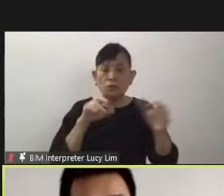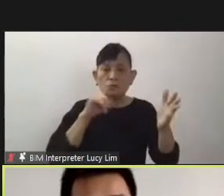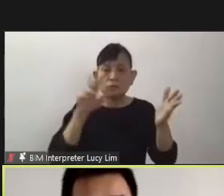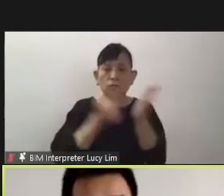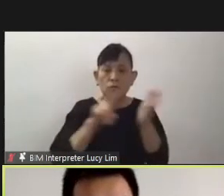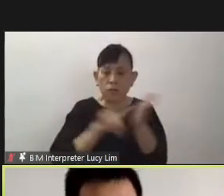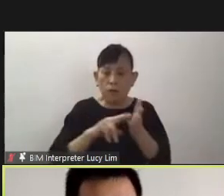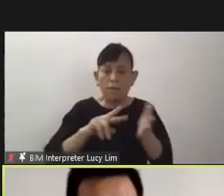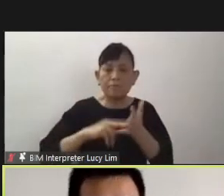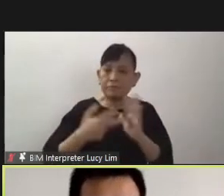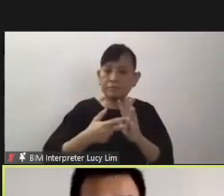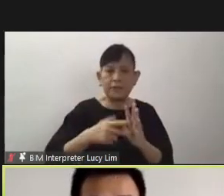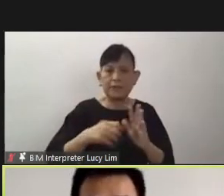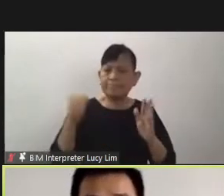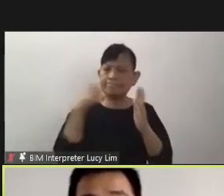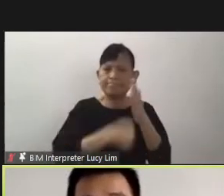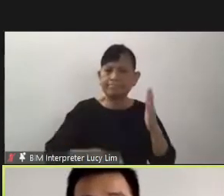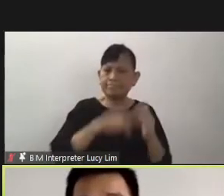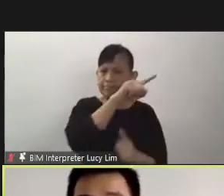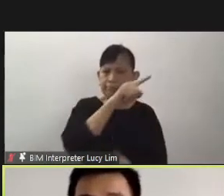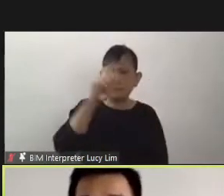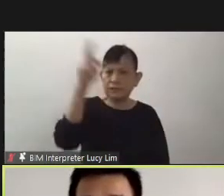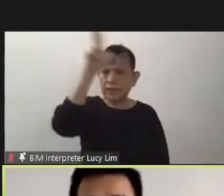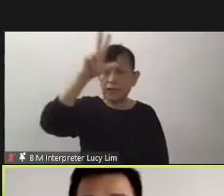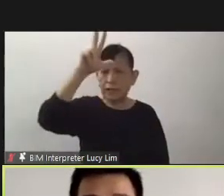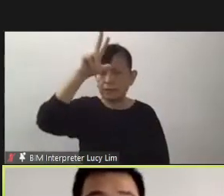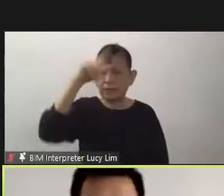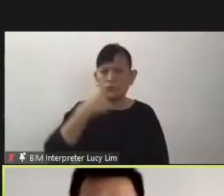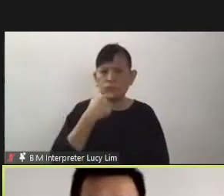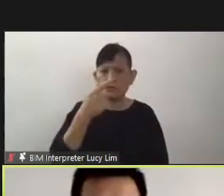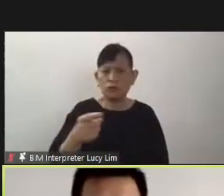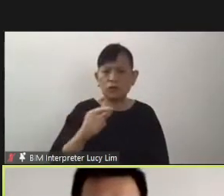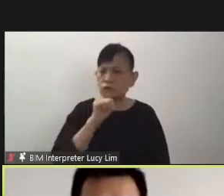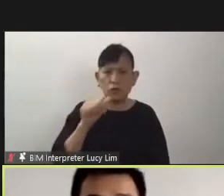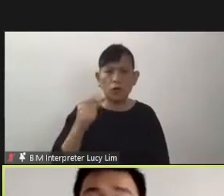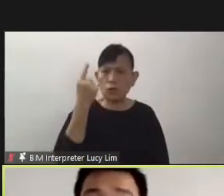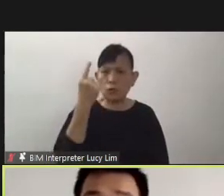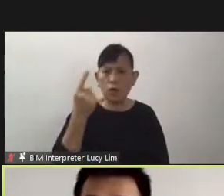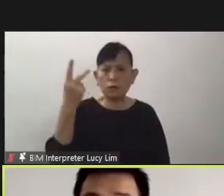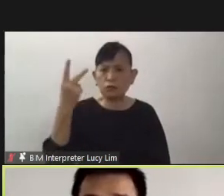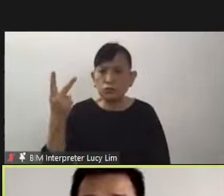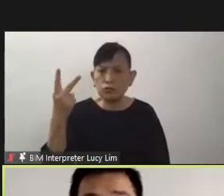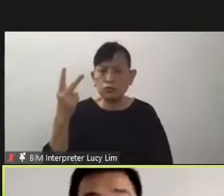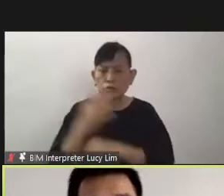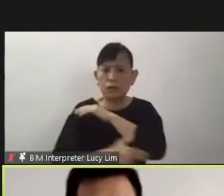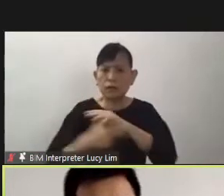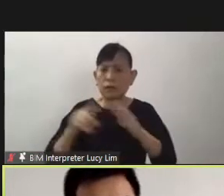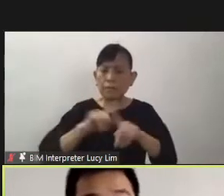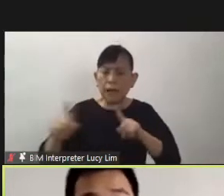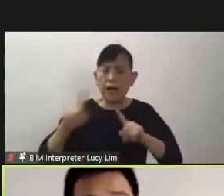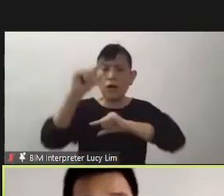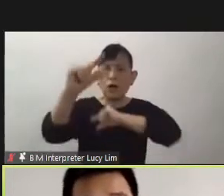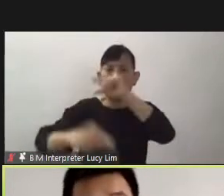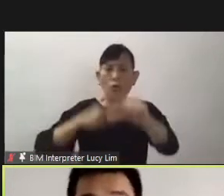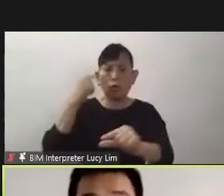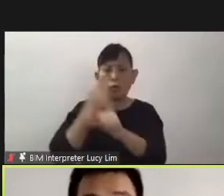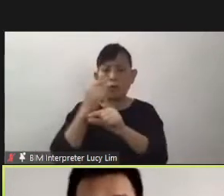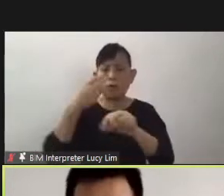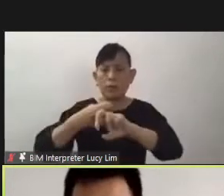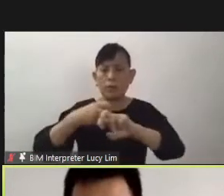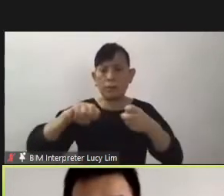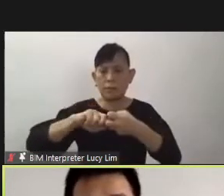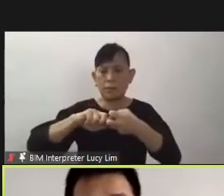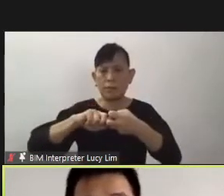lobby the Malaysian government to highlight that this is not just a one or two countries problem. It's a global problem we need to tackle